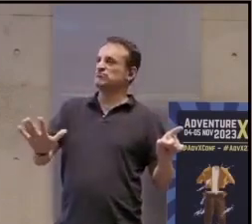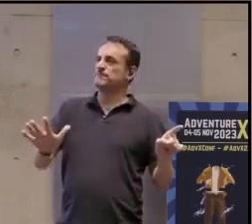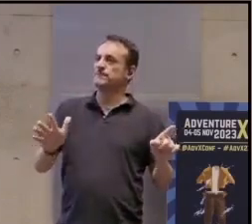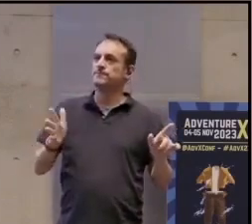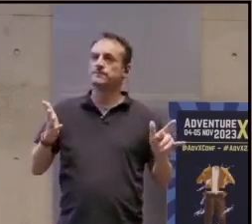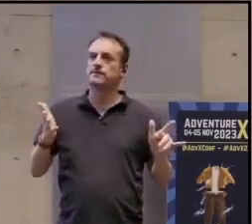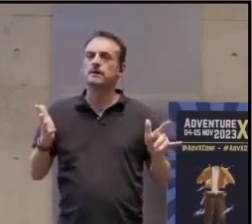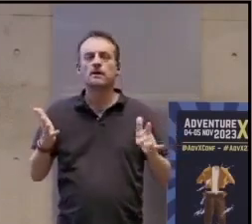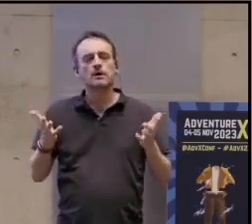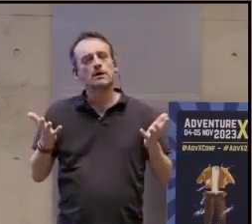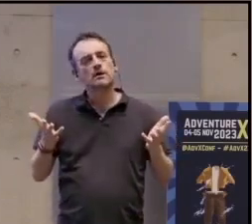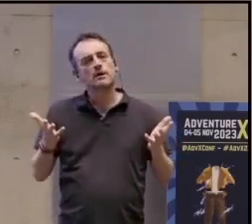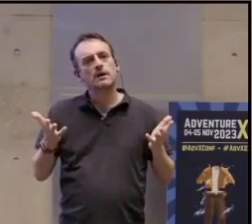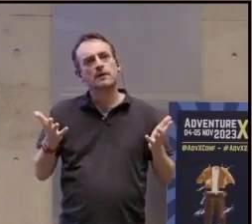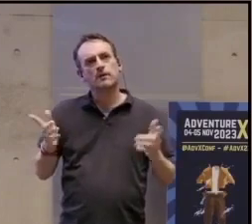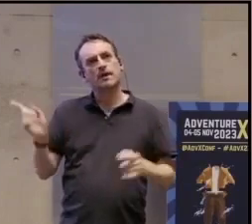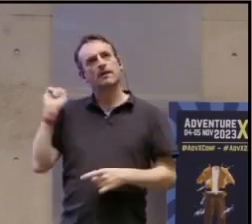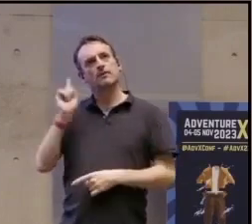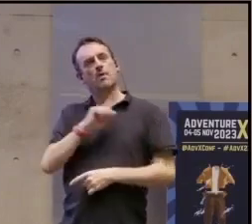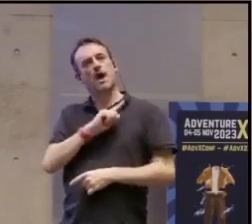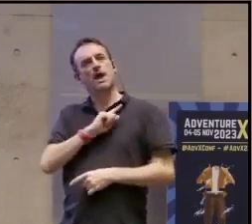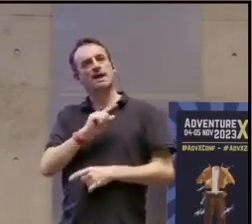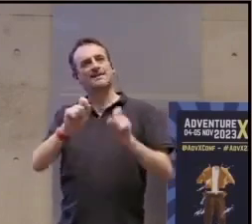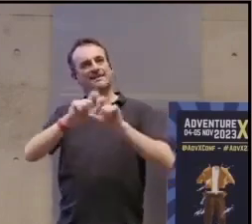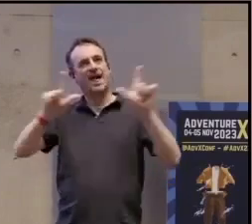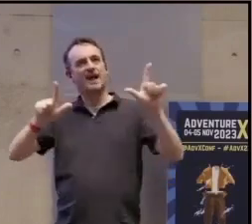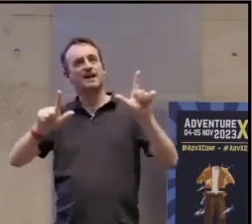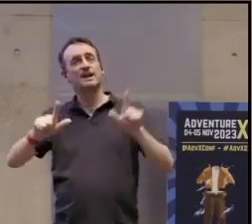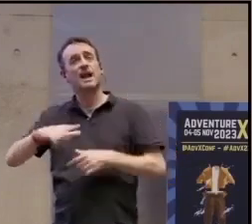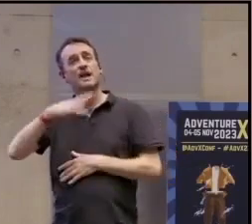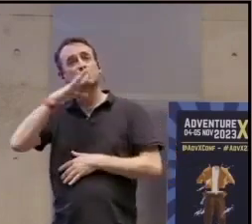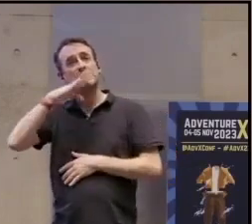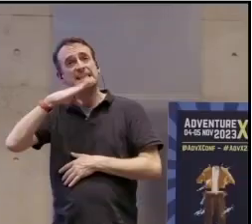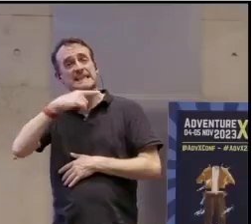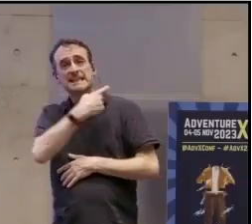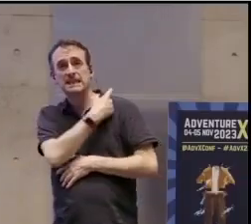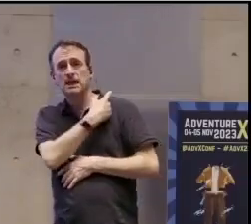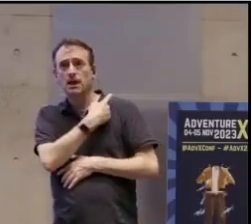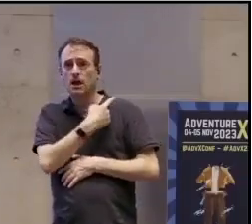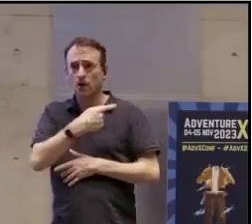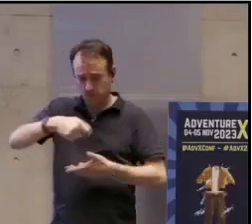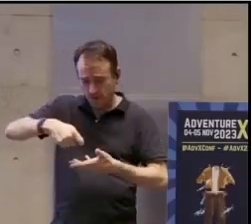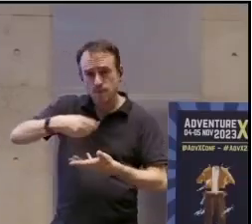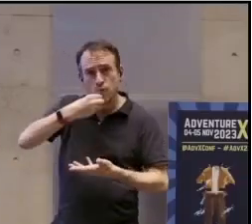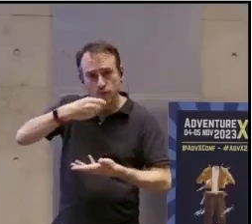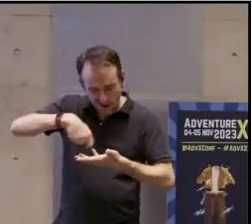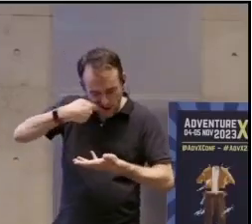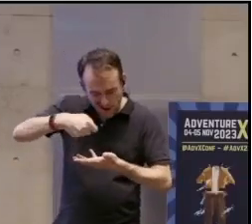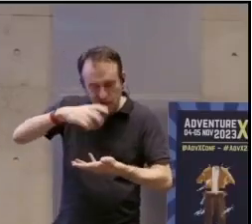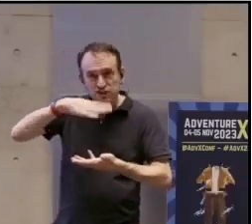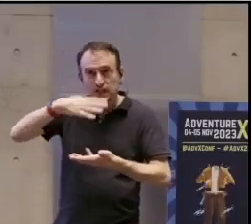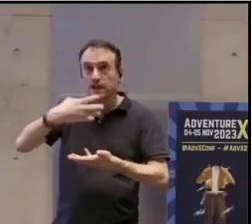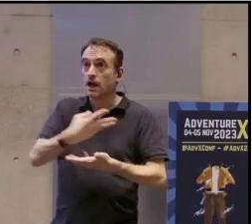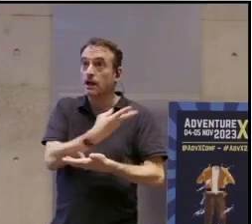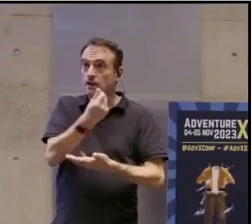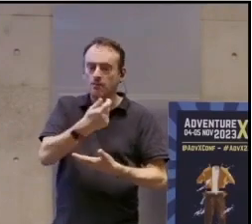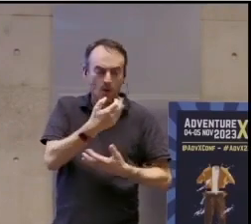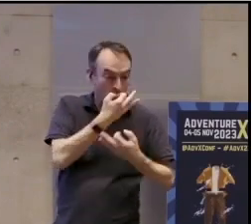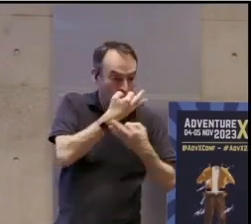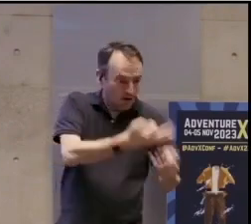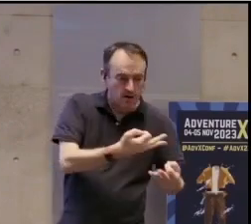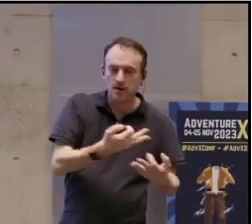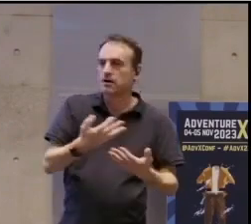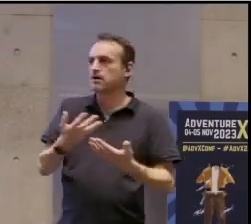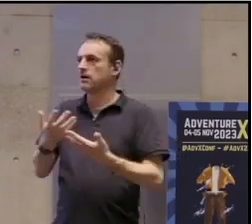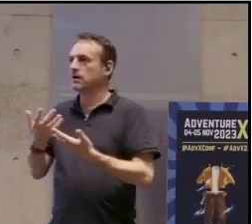there's chilies on my slide. It's because it's like spicy food, right? Some people love it, some people don't. It's like